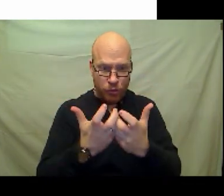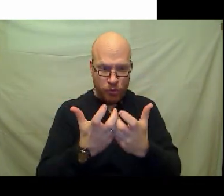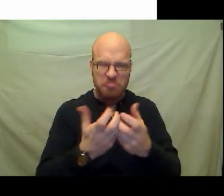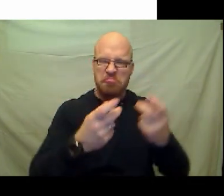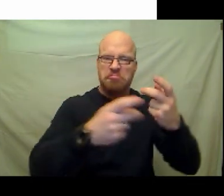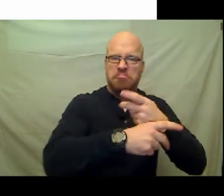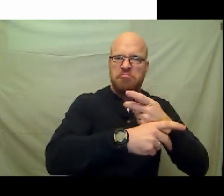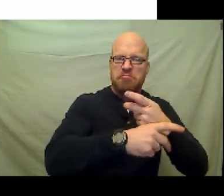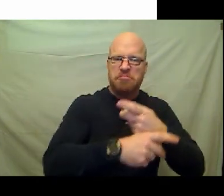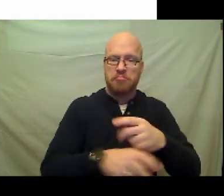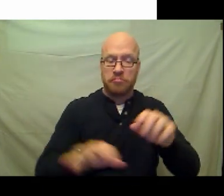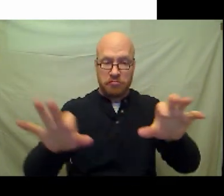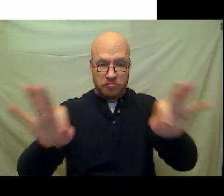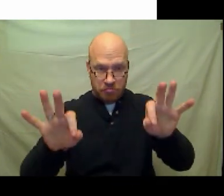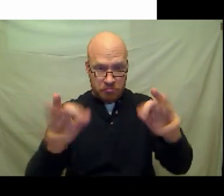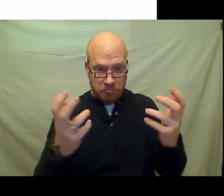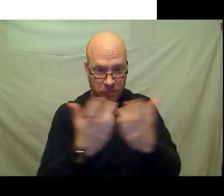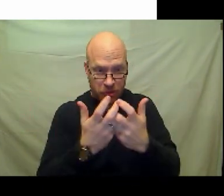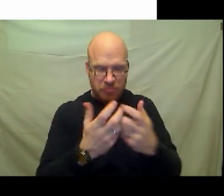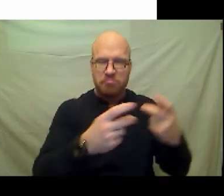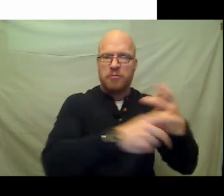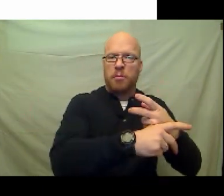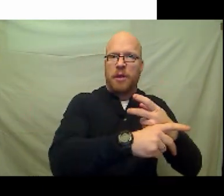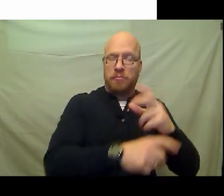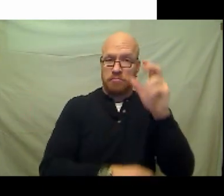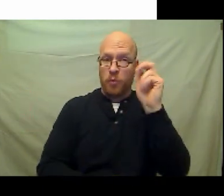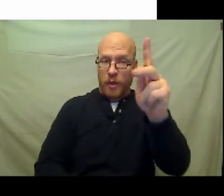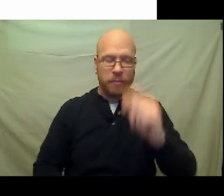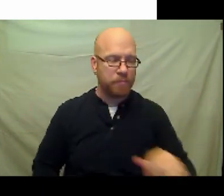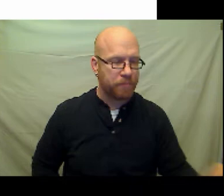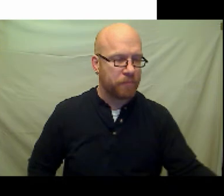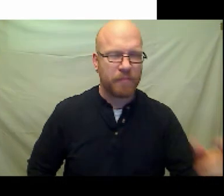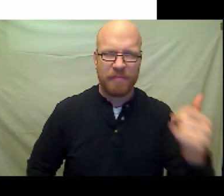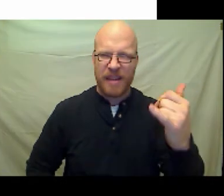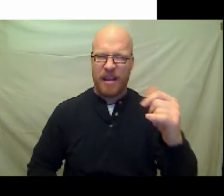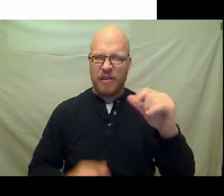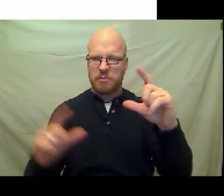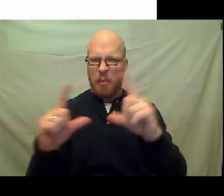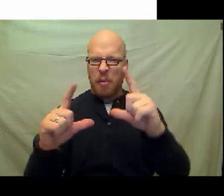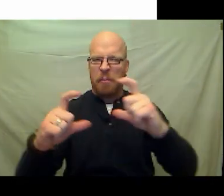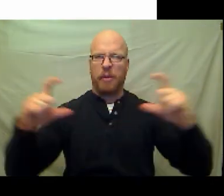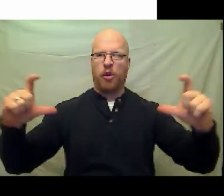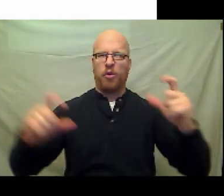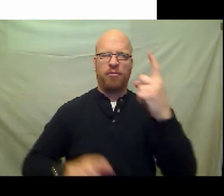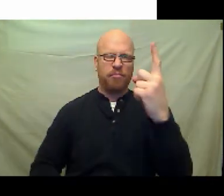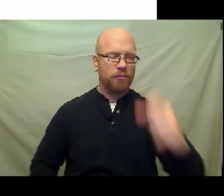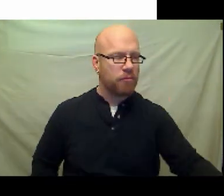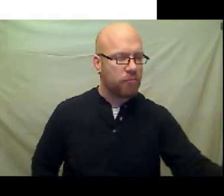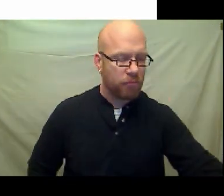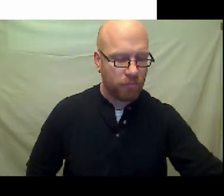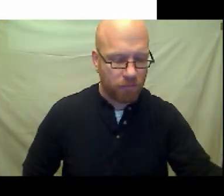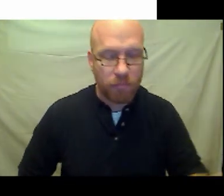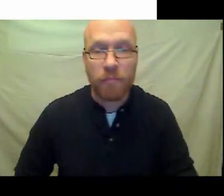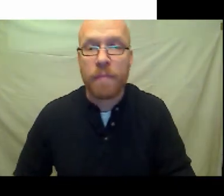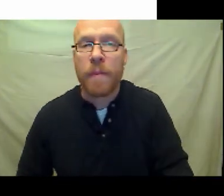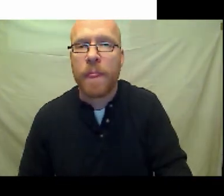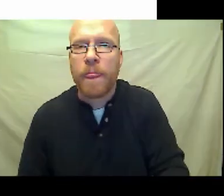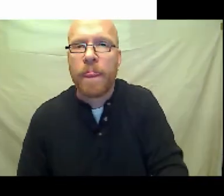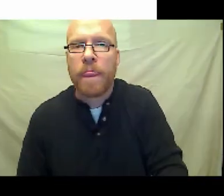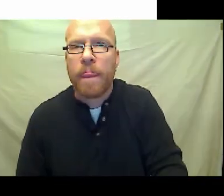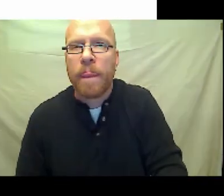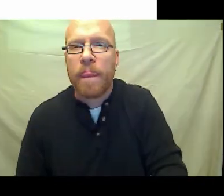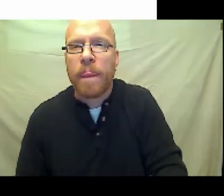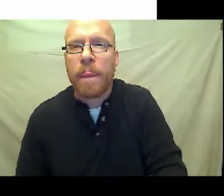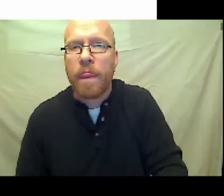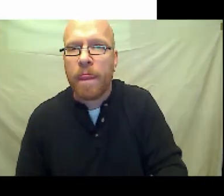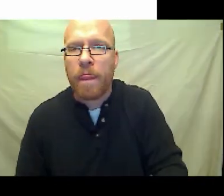What we're going to do is find the matching bases and multiply them and work on that problem that way, step by step. It's kind of small. I'm